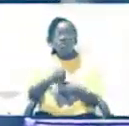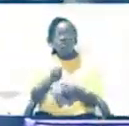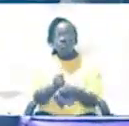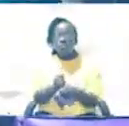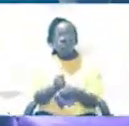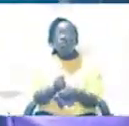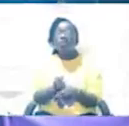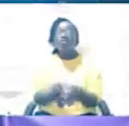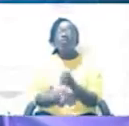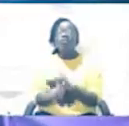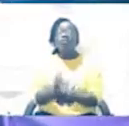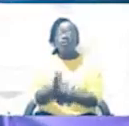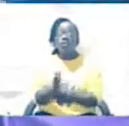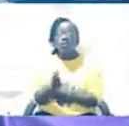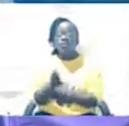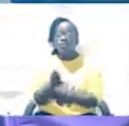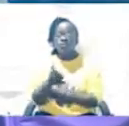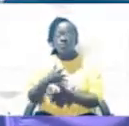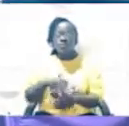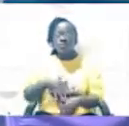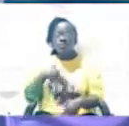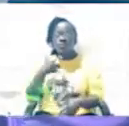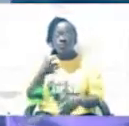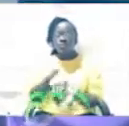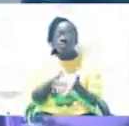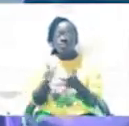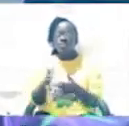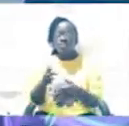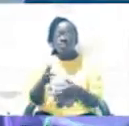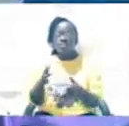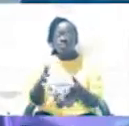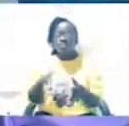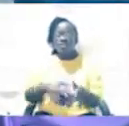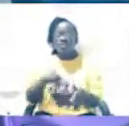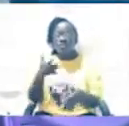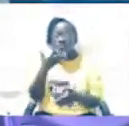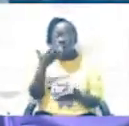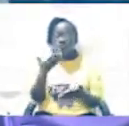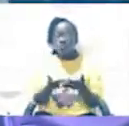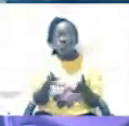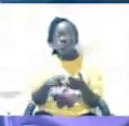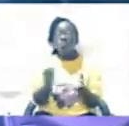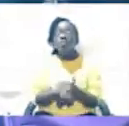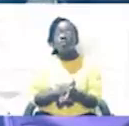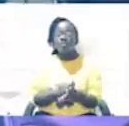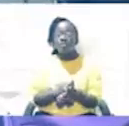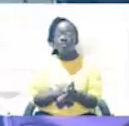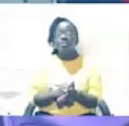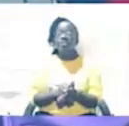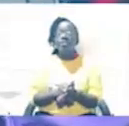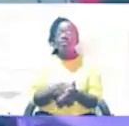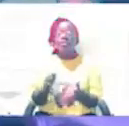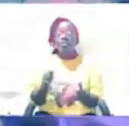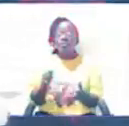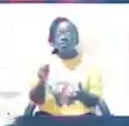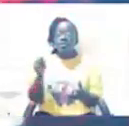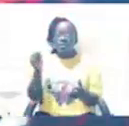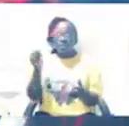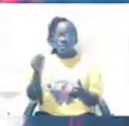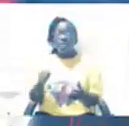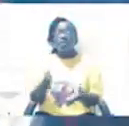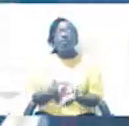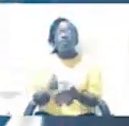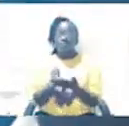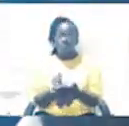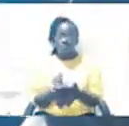And the only hope they have is that brother which they are grooming so that in the future they can